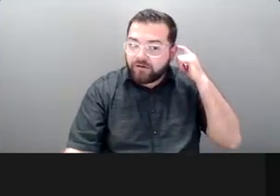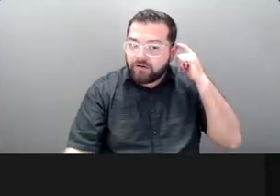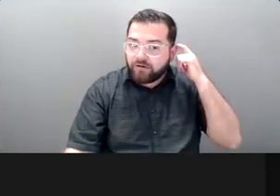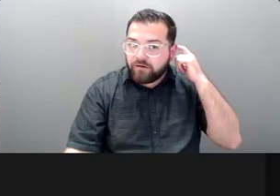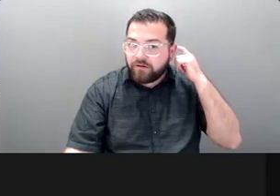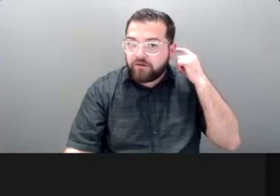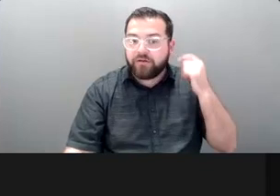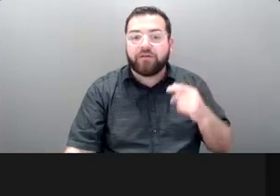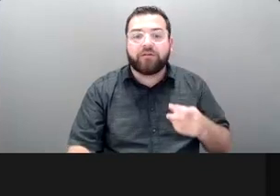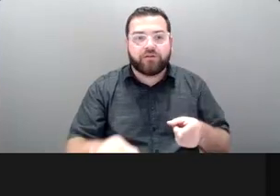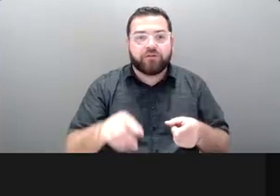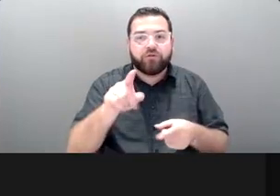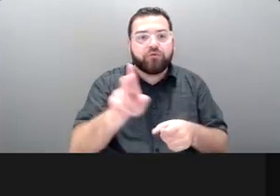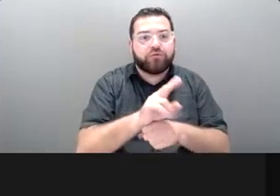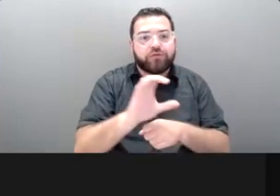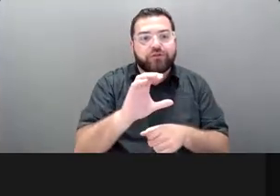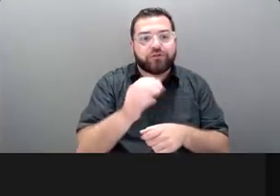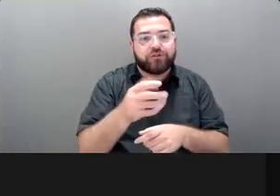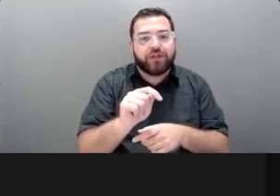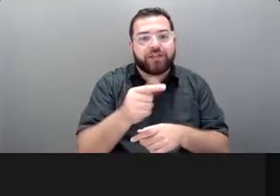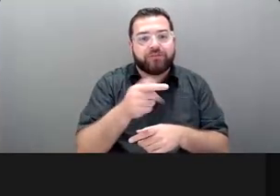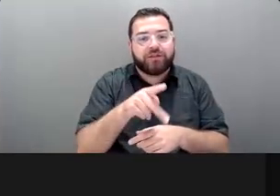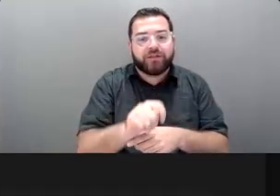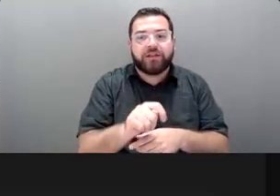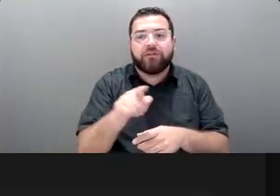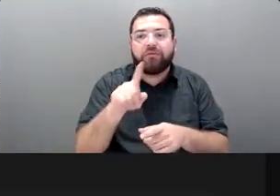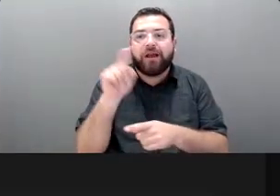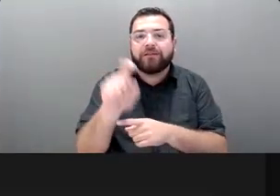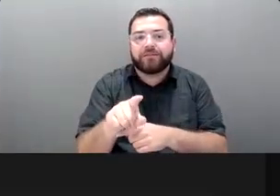it the question? Yeah, interesting.